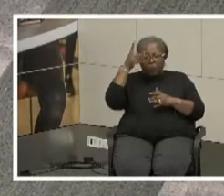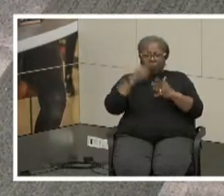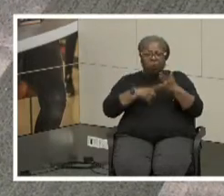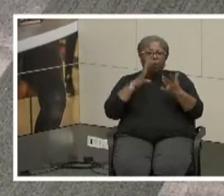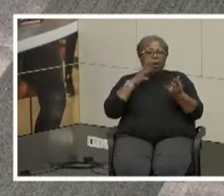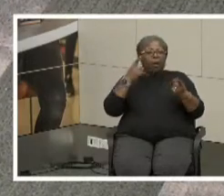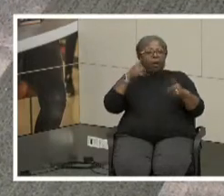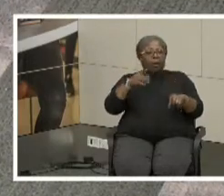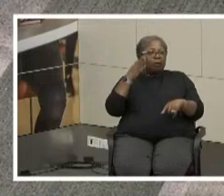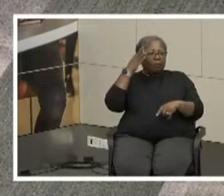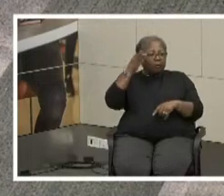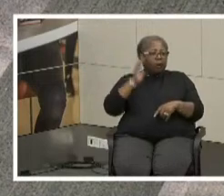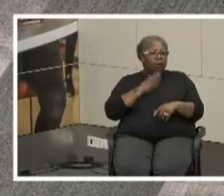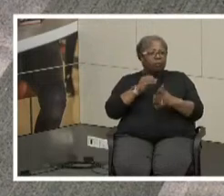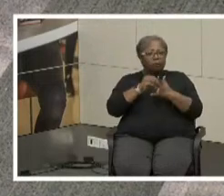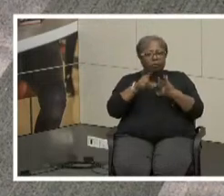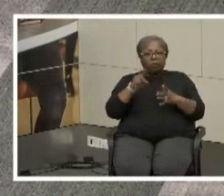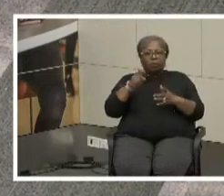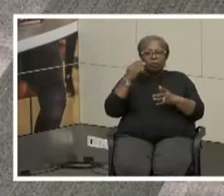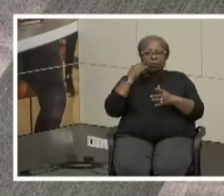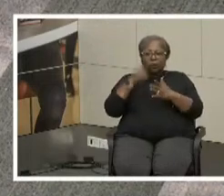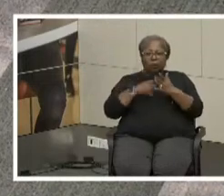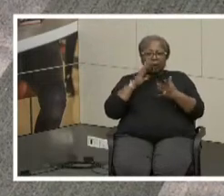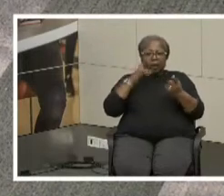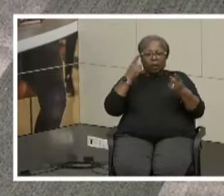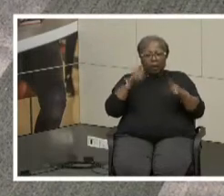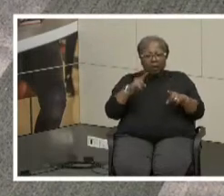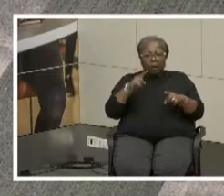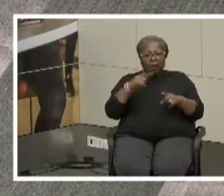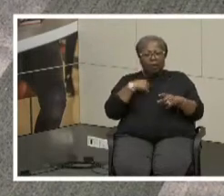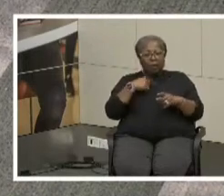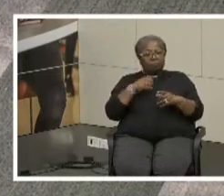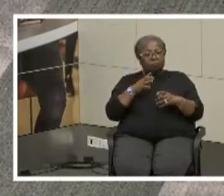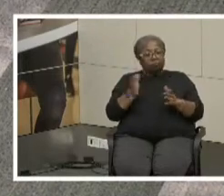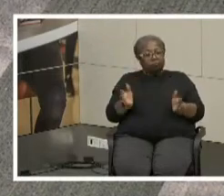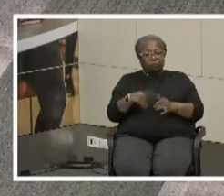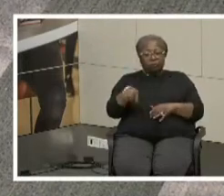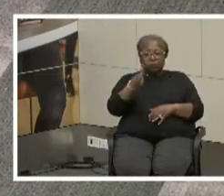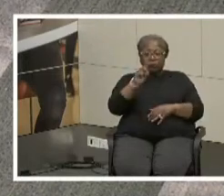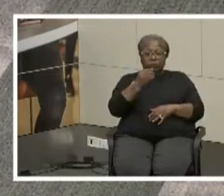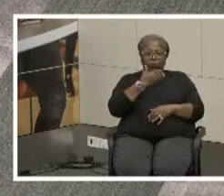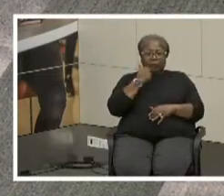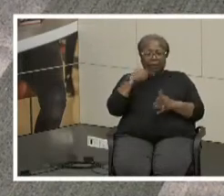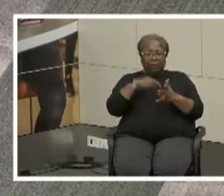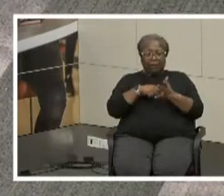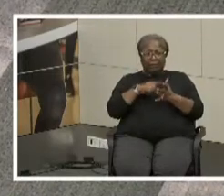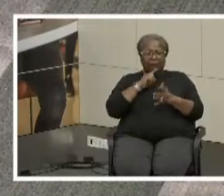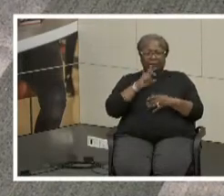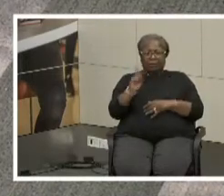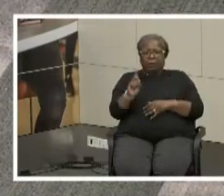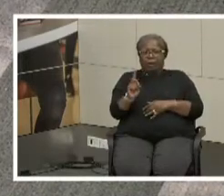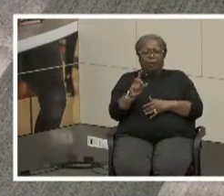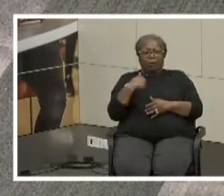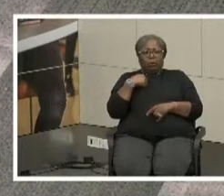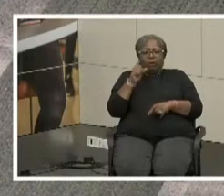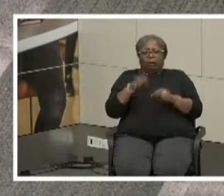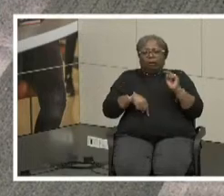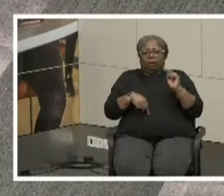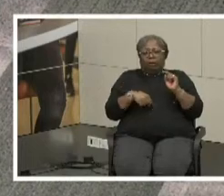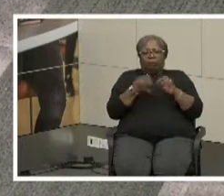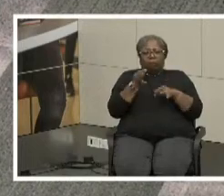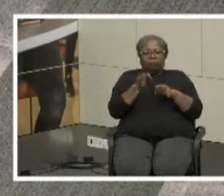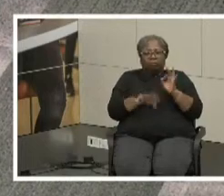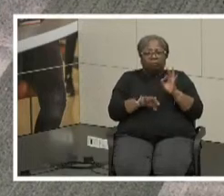predictability and our students need predictability and so I emplore you guys to do better this is a democracy we cannot